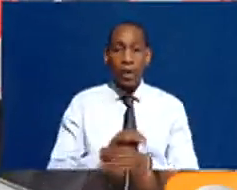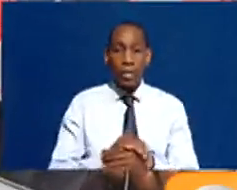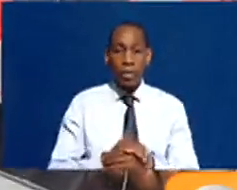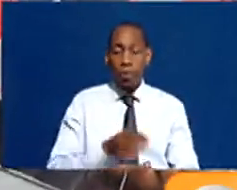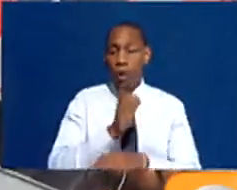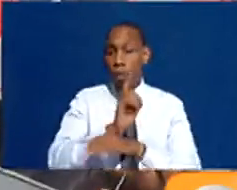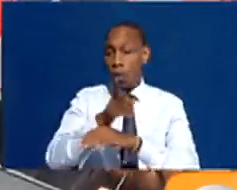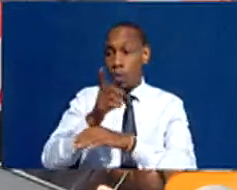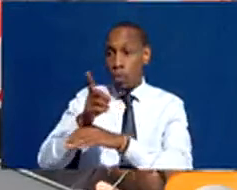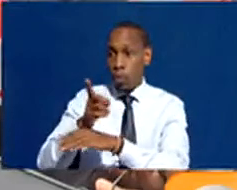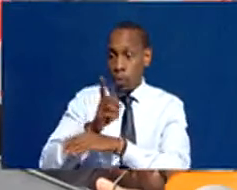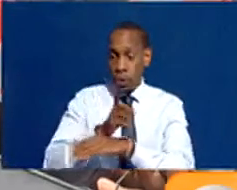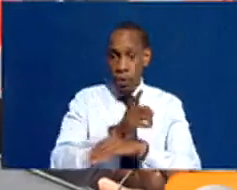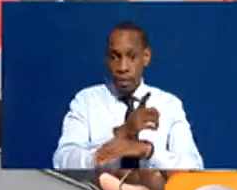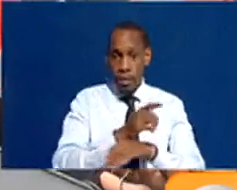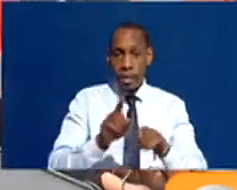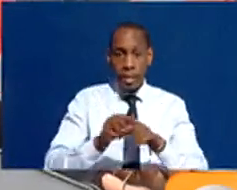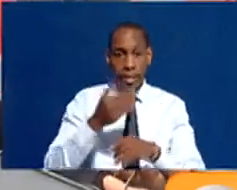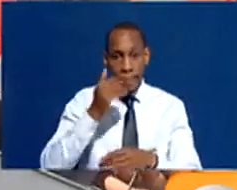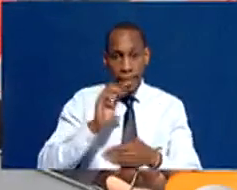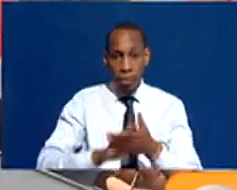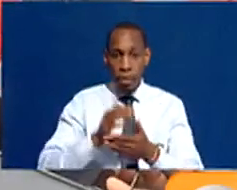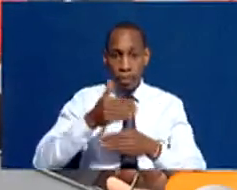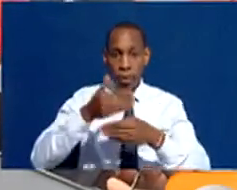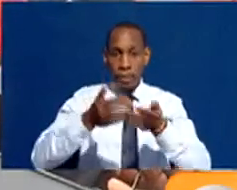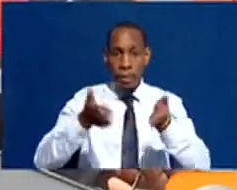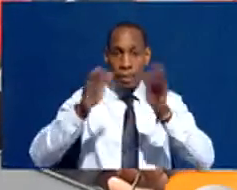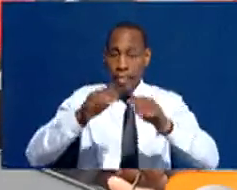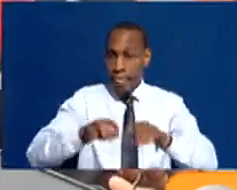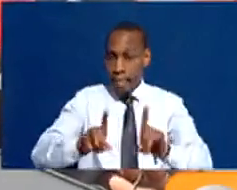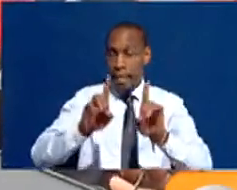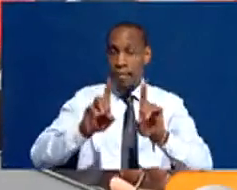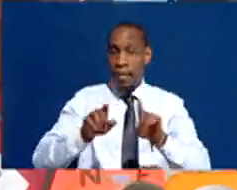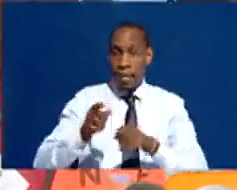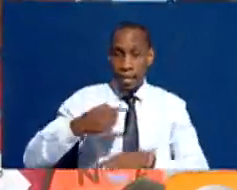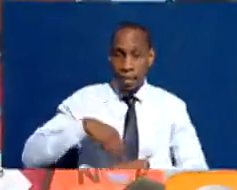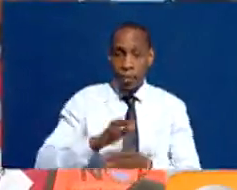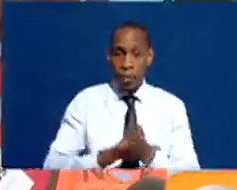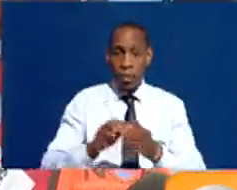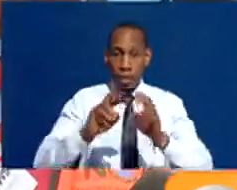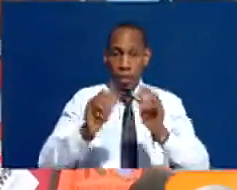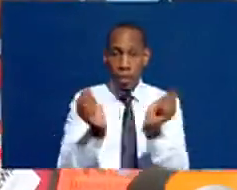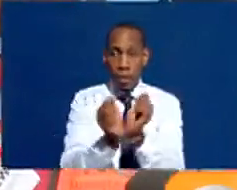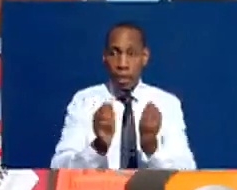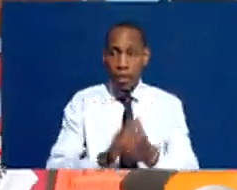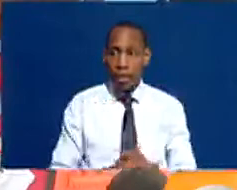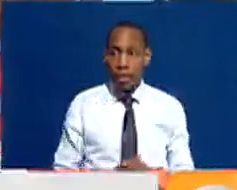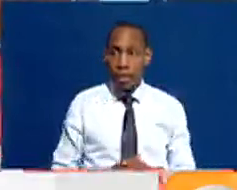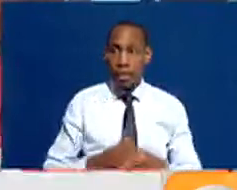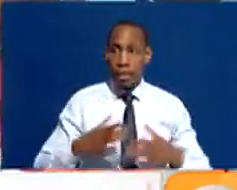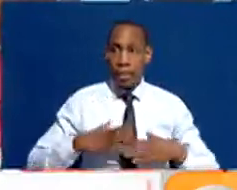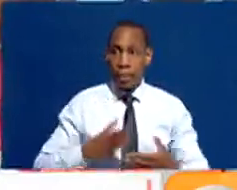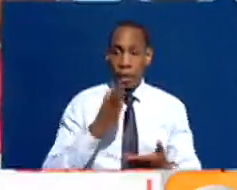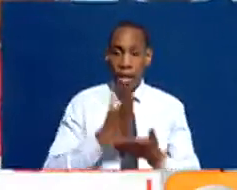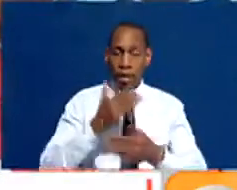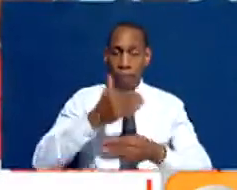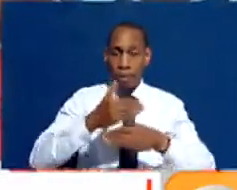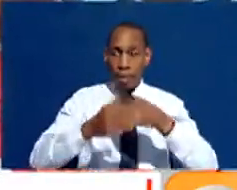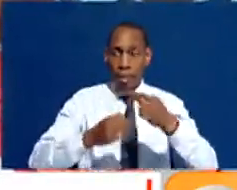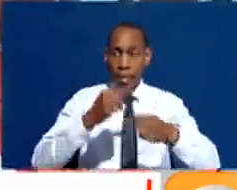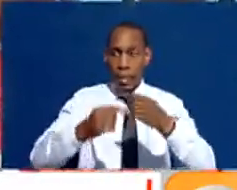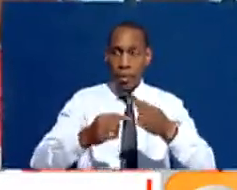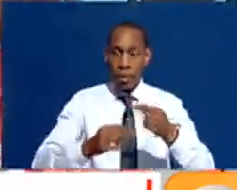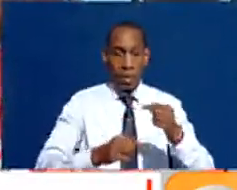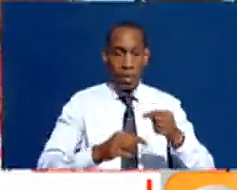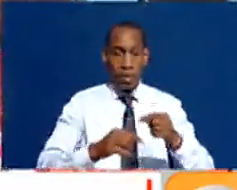notice. Just pull down those buildings yourselves, or let us come for you. The guys who are making sure the construction goes on